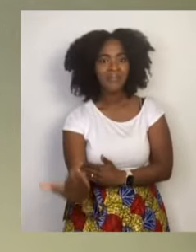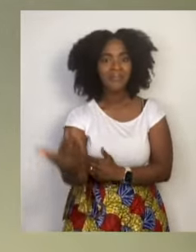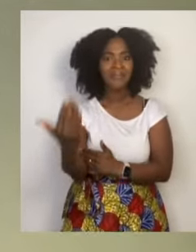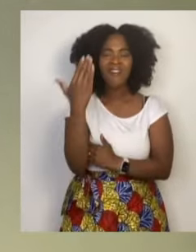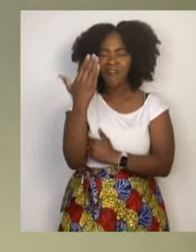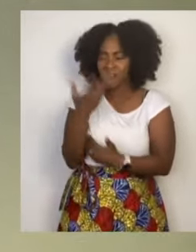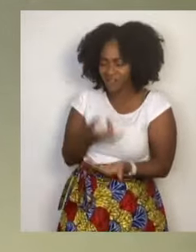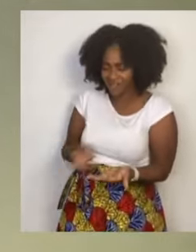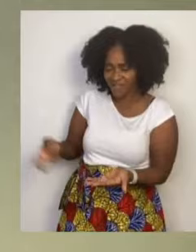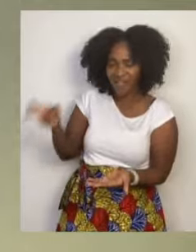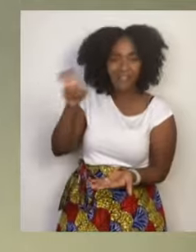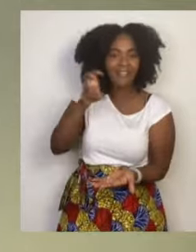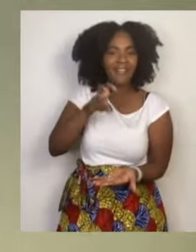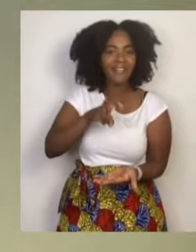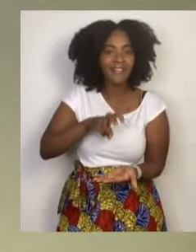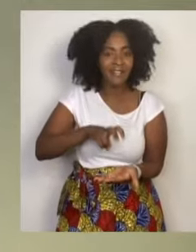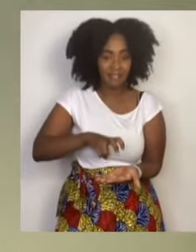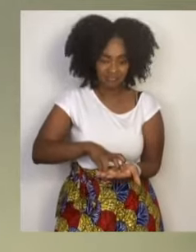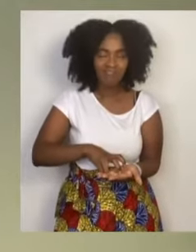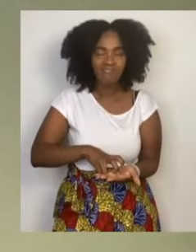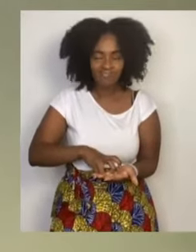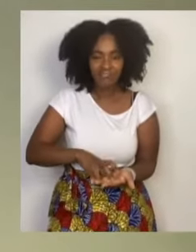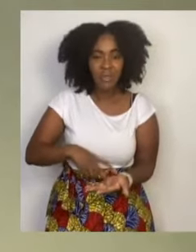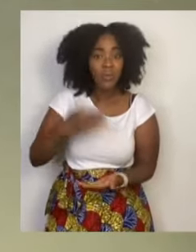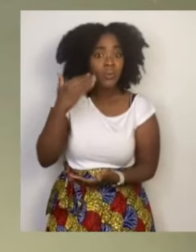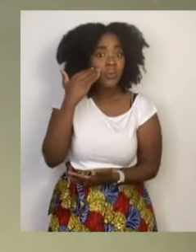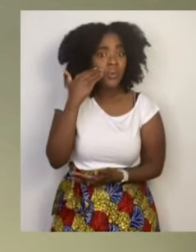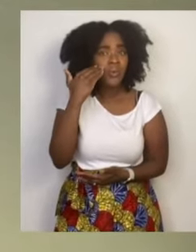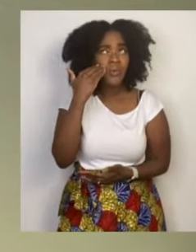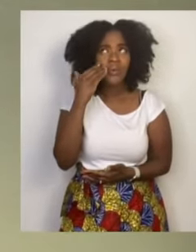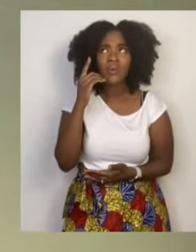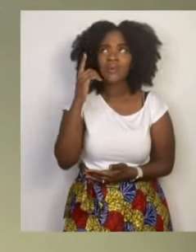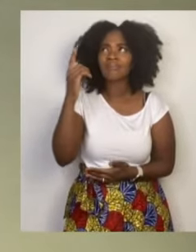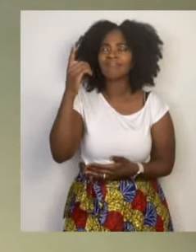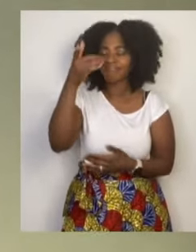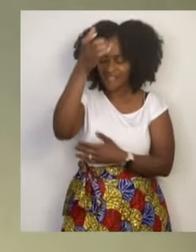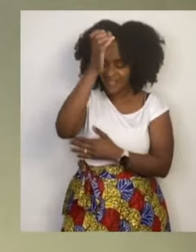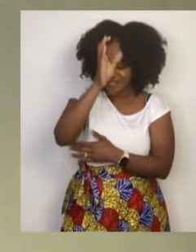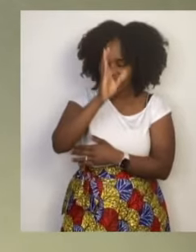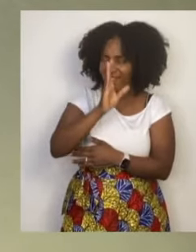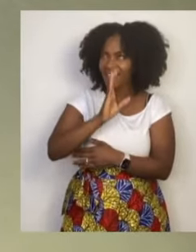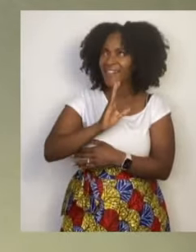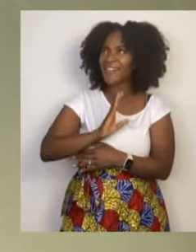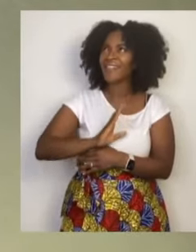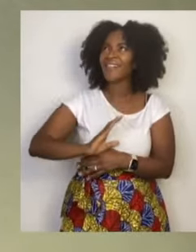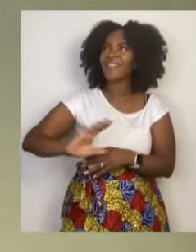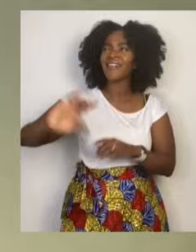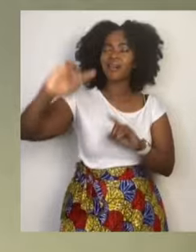Oh, that's God.